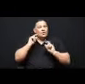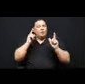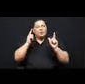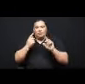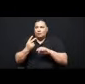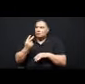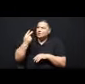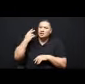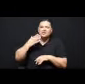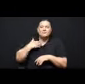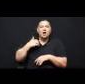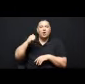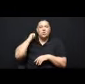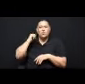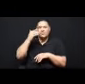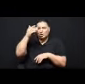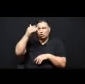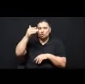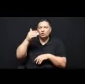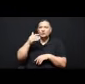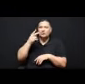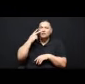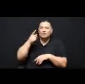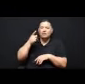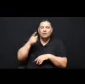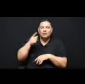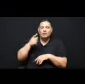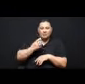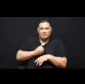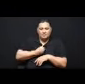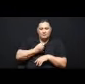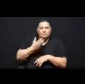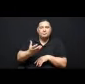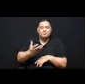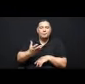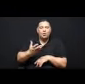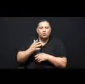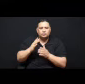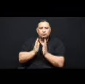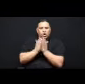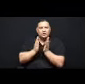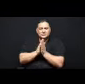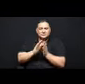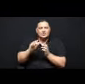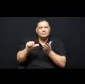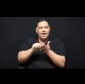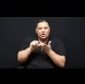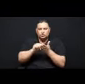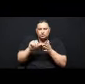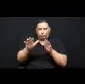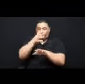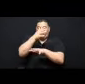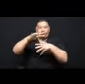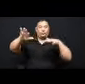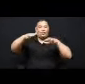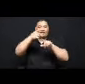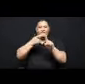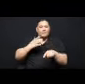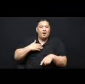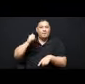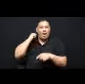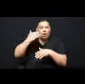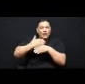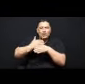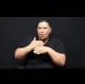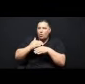heat-unhinged pages of poetry books windblown from my back windows. The wind swept most of them into a